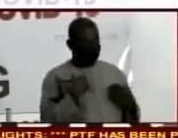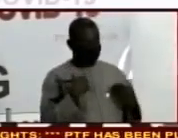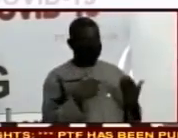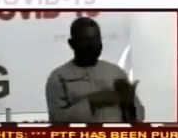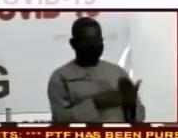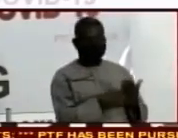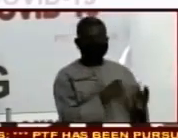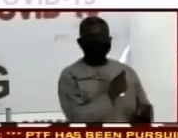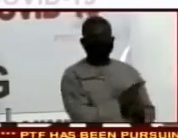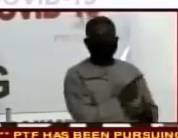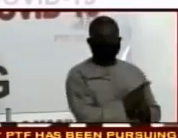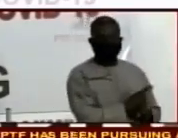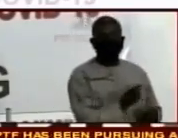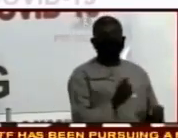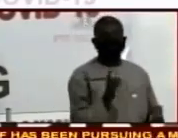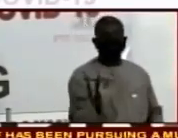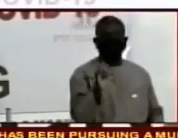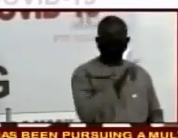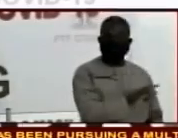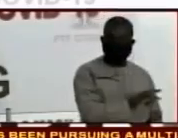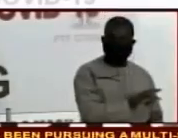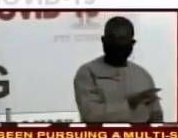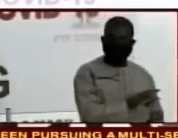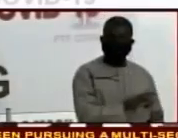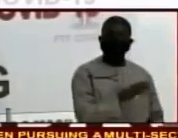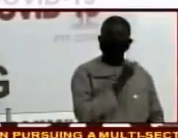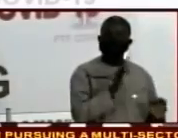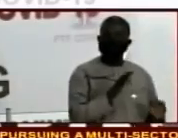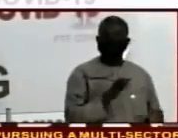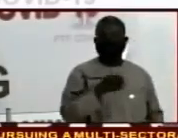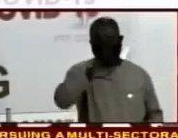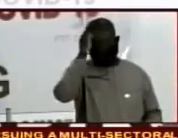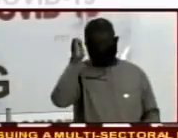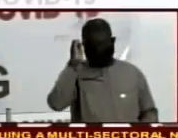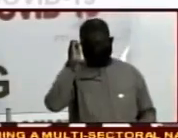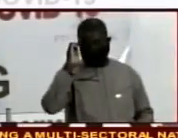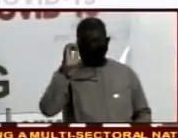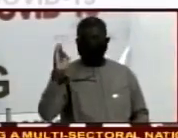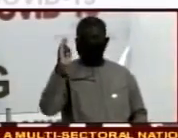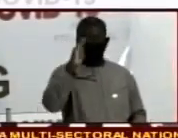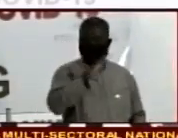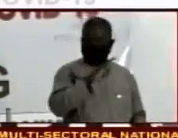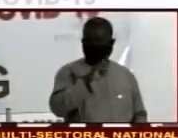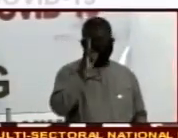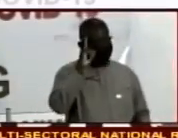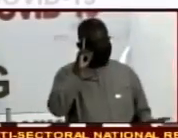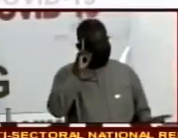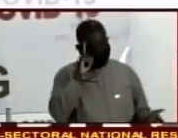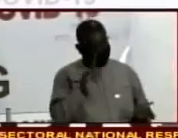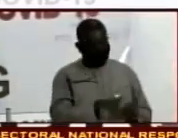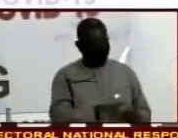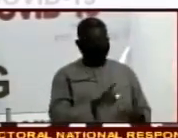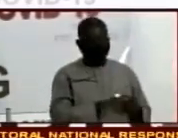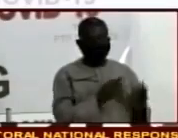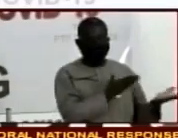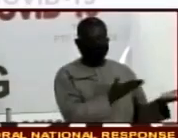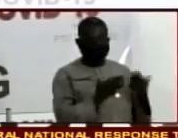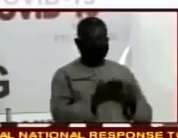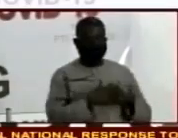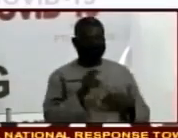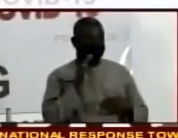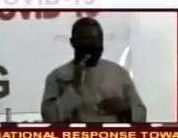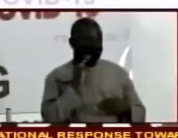regular commercial flight. Now, if Ethiopian Airlines agreed to evacuate Nigerians